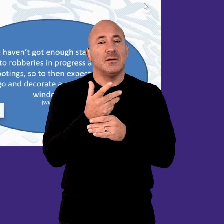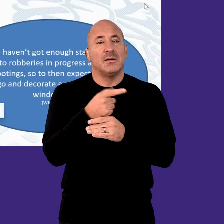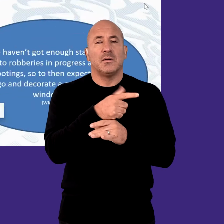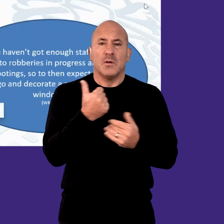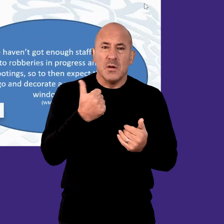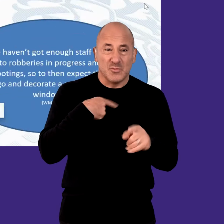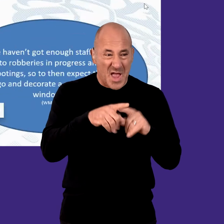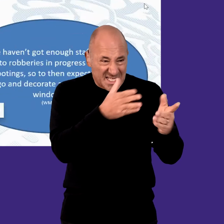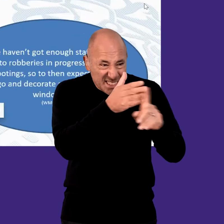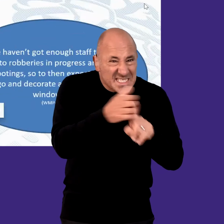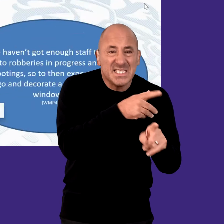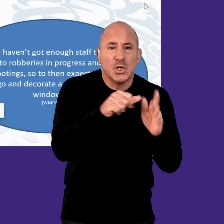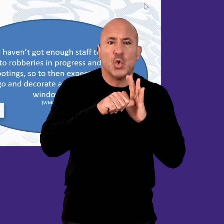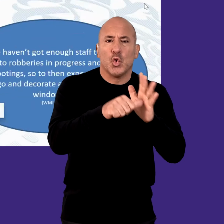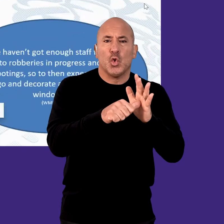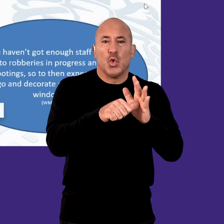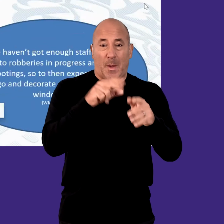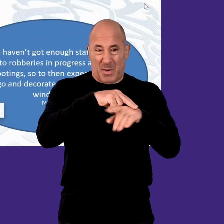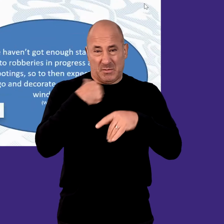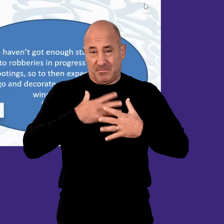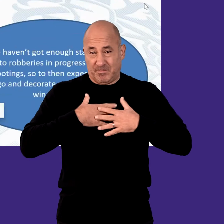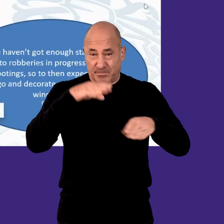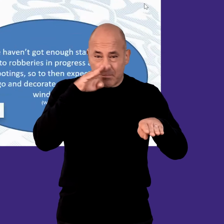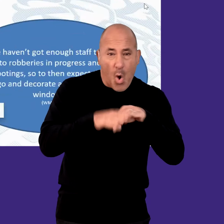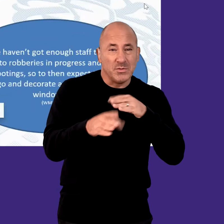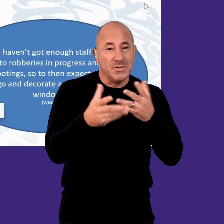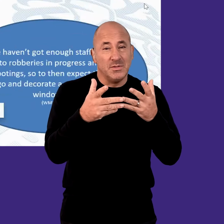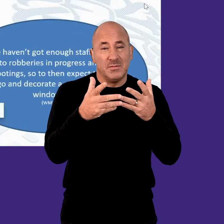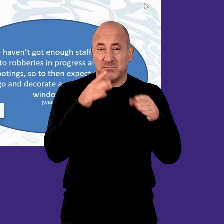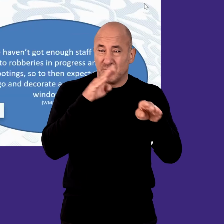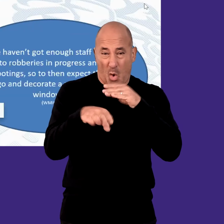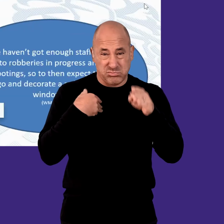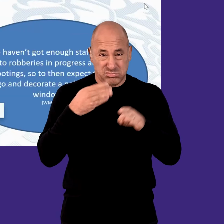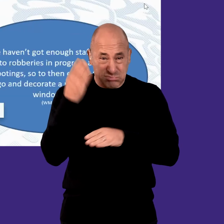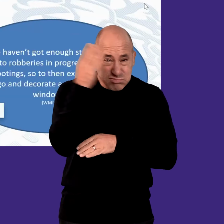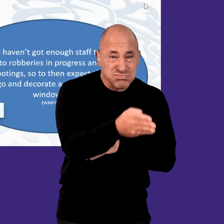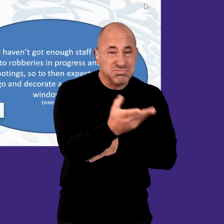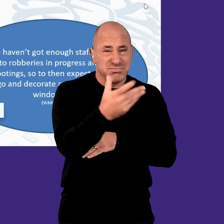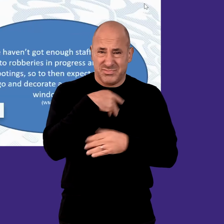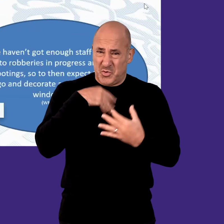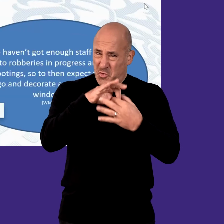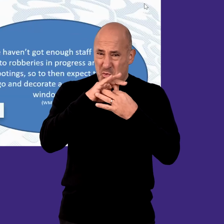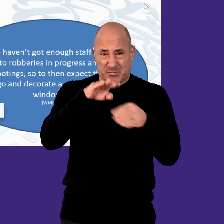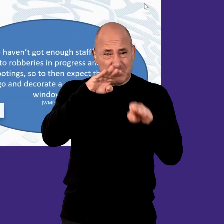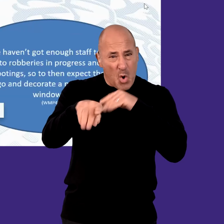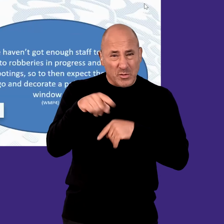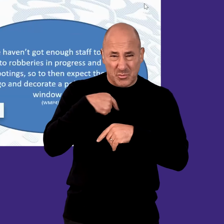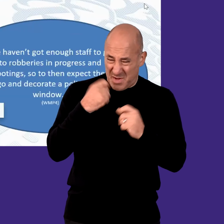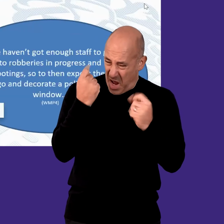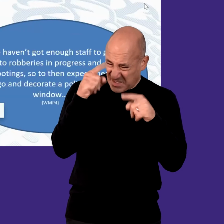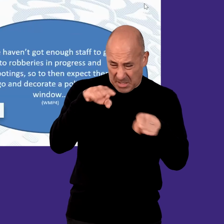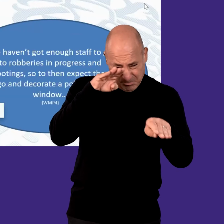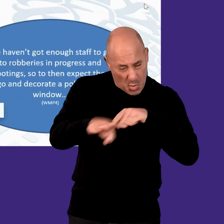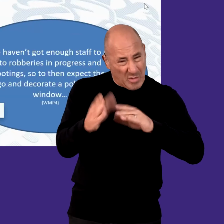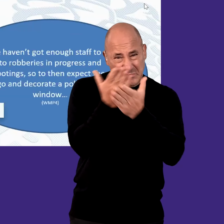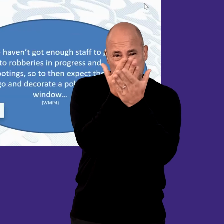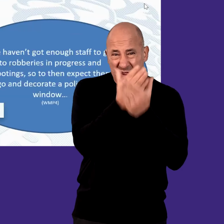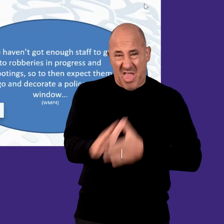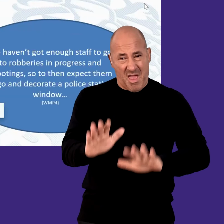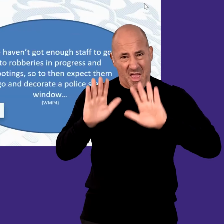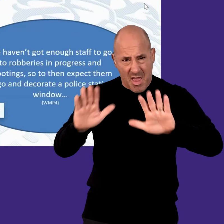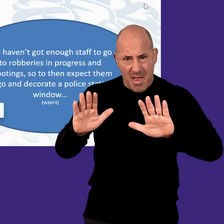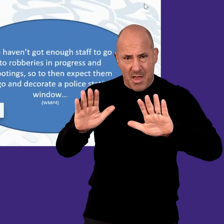On the other end of it, the buy-in was difficult. I think as the police, we love sport. Sport's our go-to. It's our